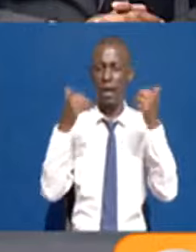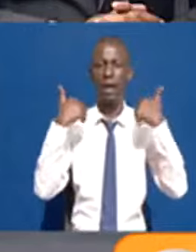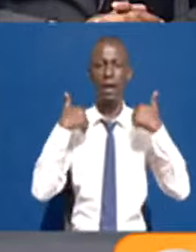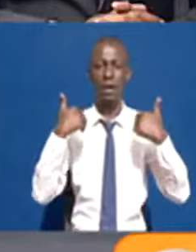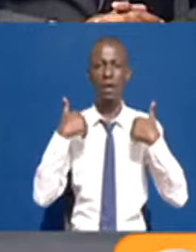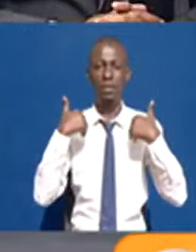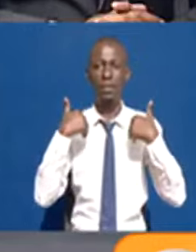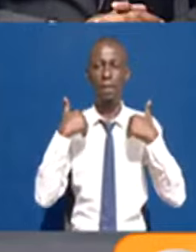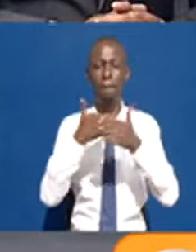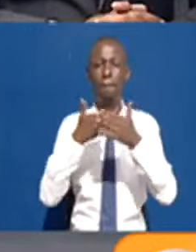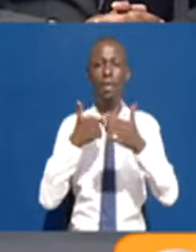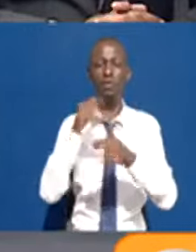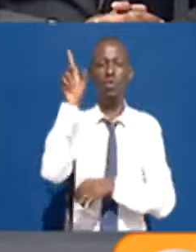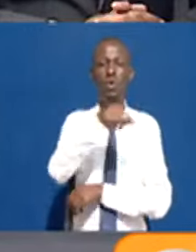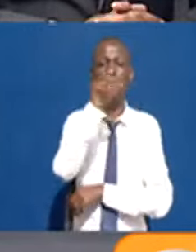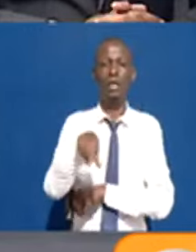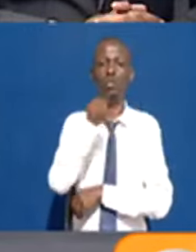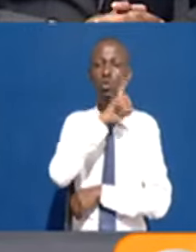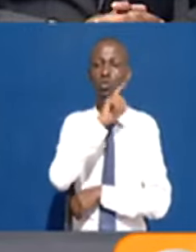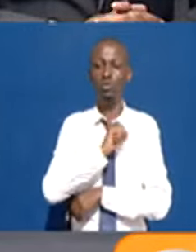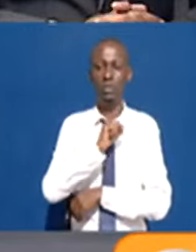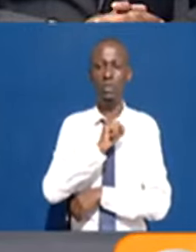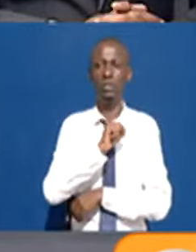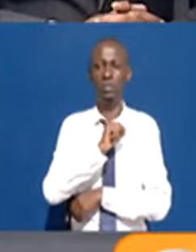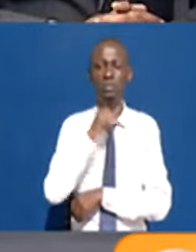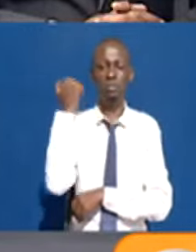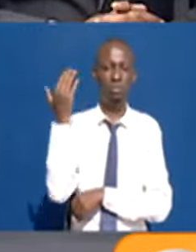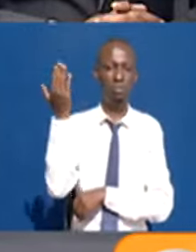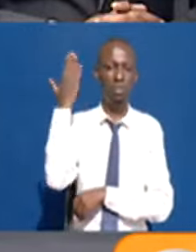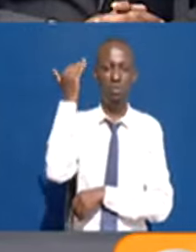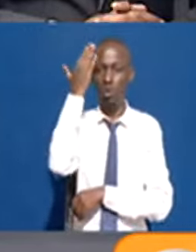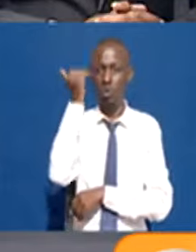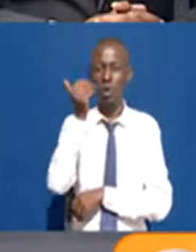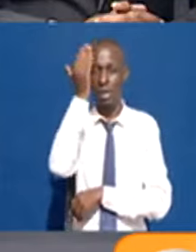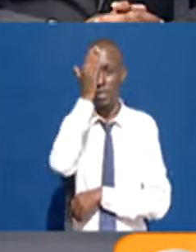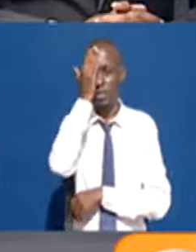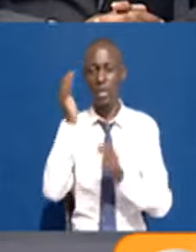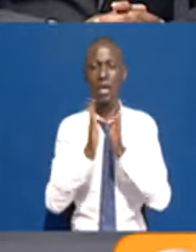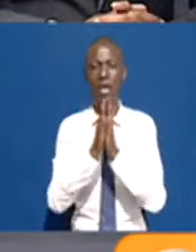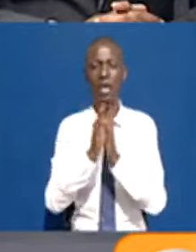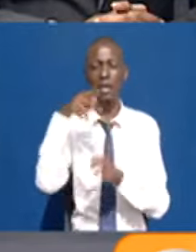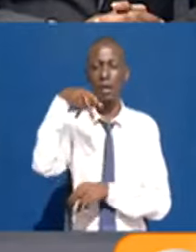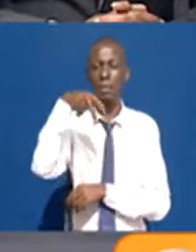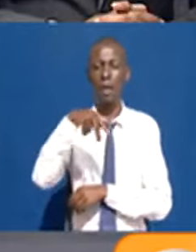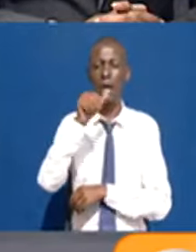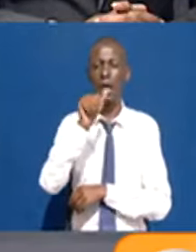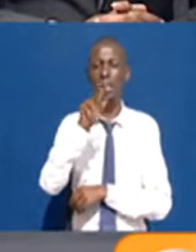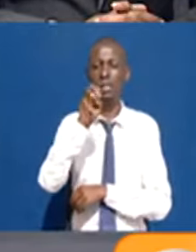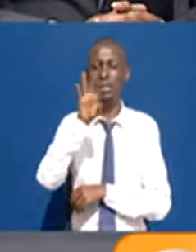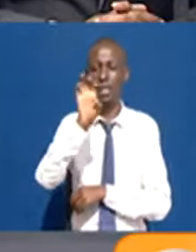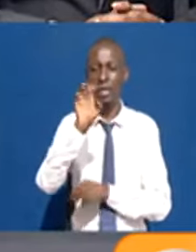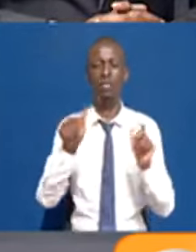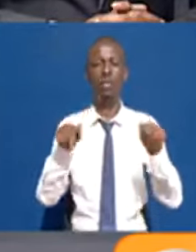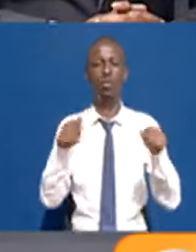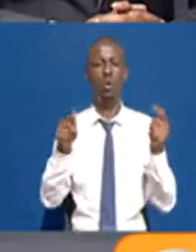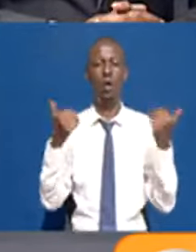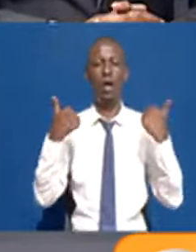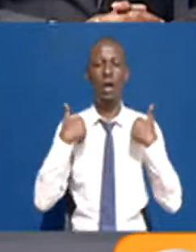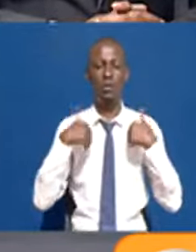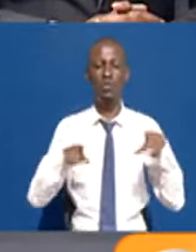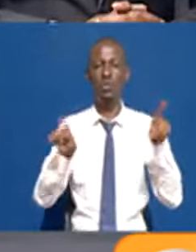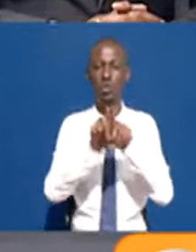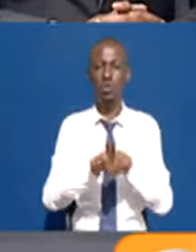been cancelled days before due to the Israeli-Palestinian conflict. Now, in the same week, it would seem